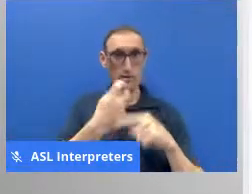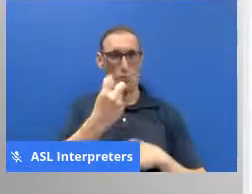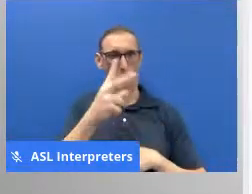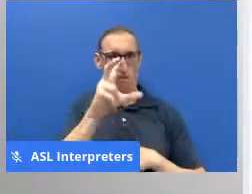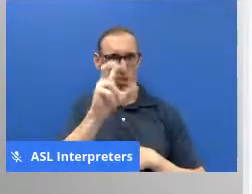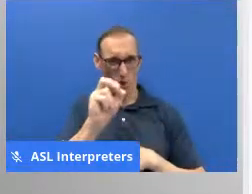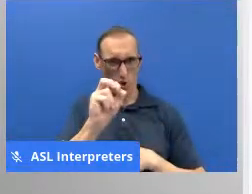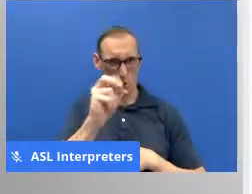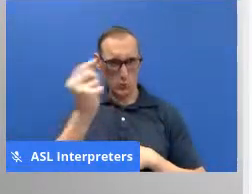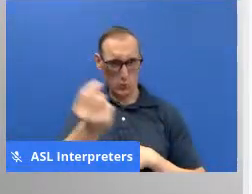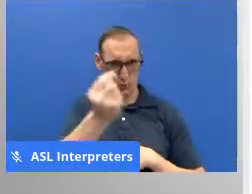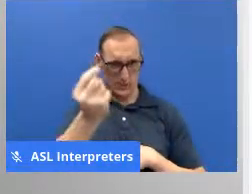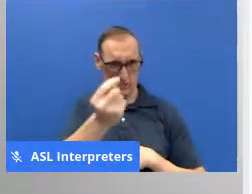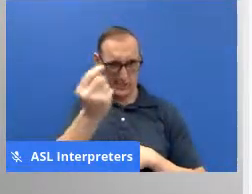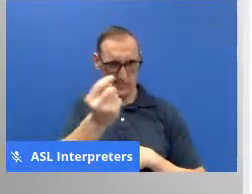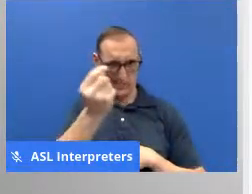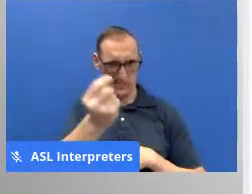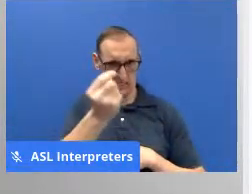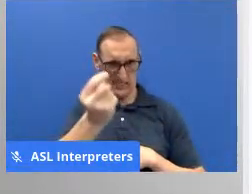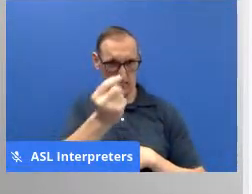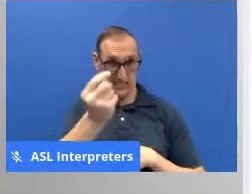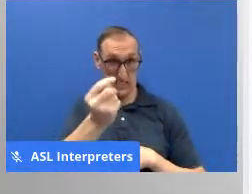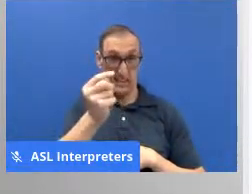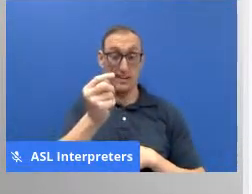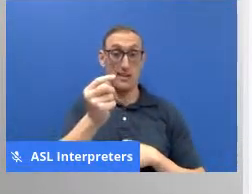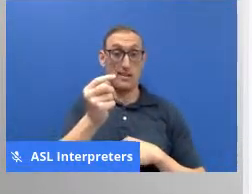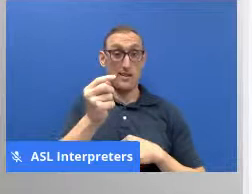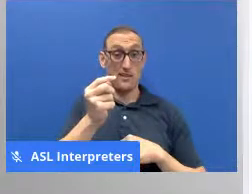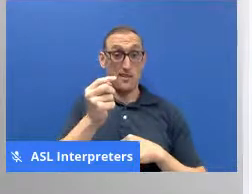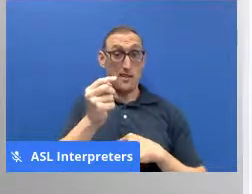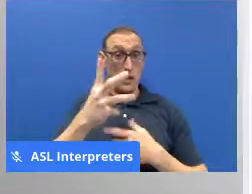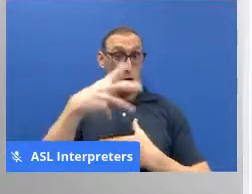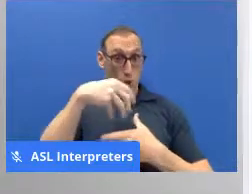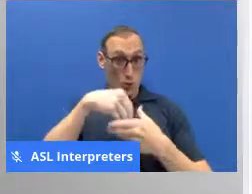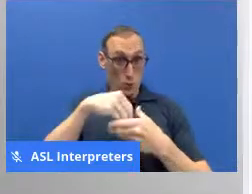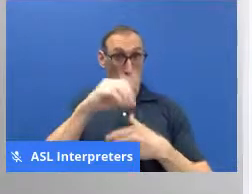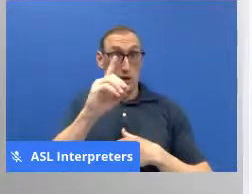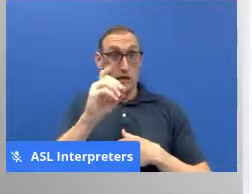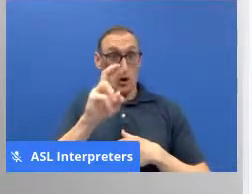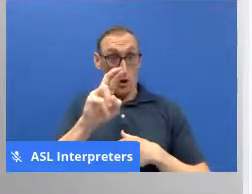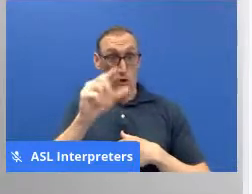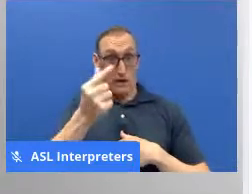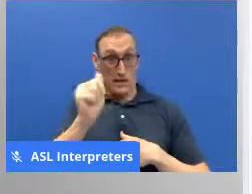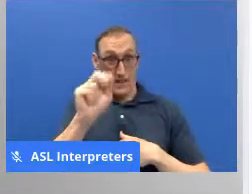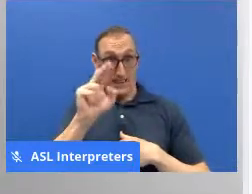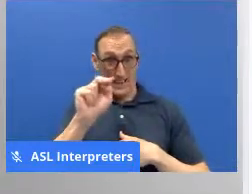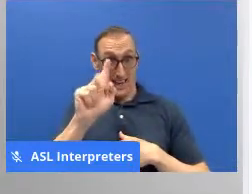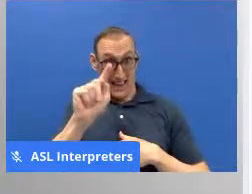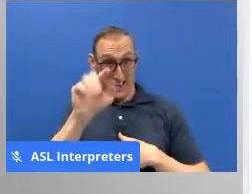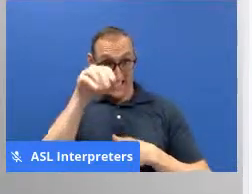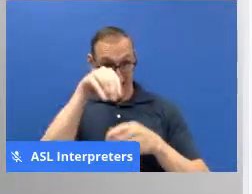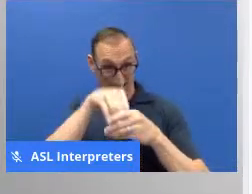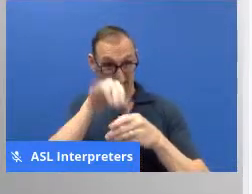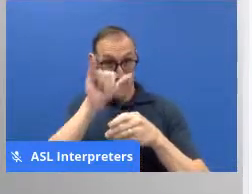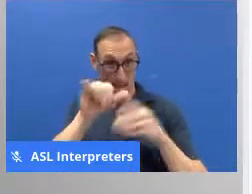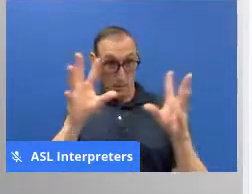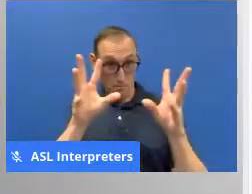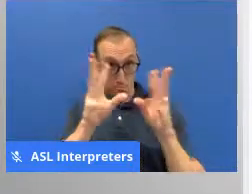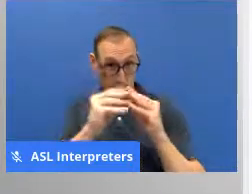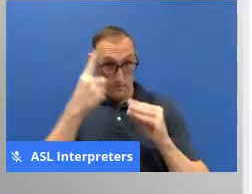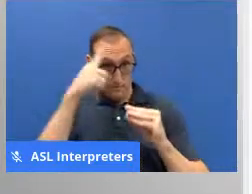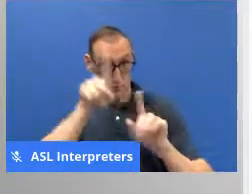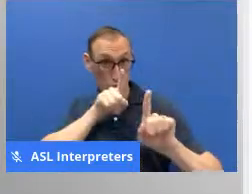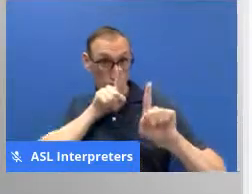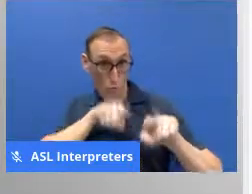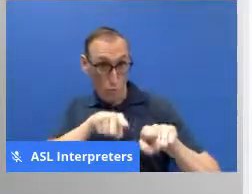I'm not sure if I will find out if that also includes Dr. Gant. I thought it did the last time, but they did not have that